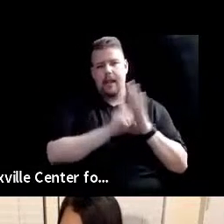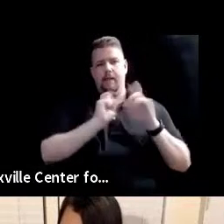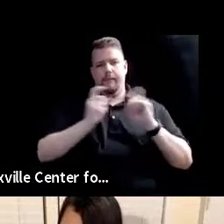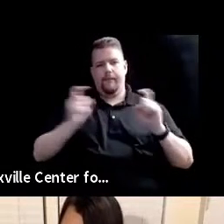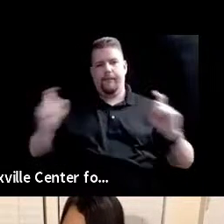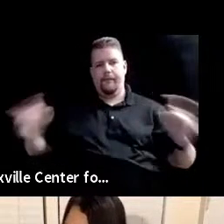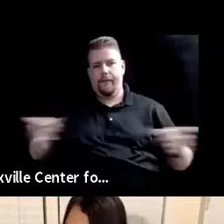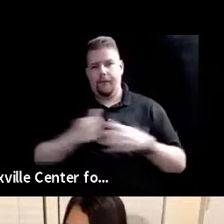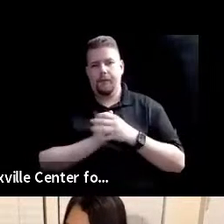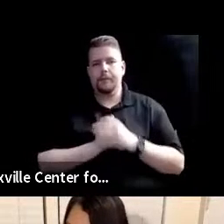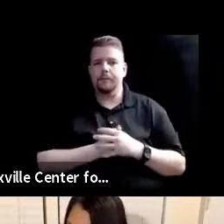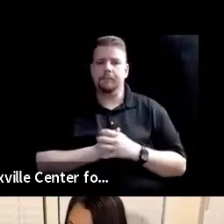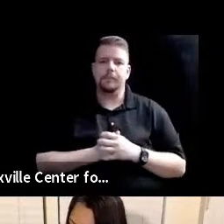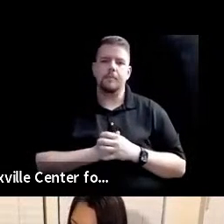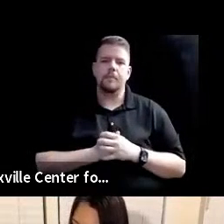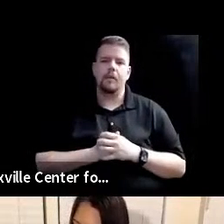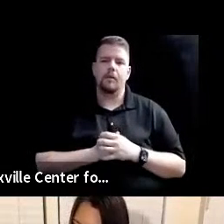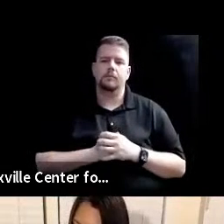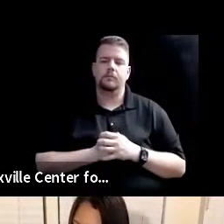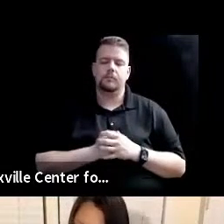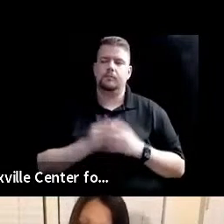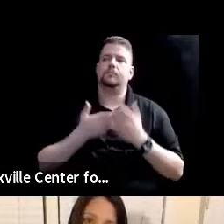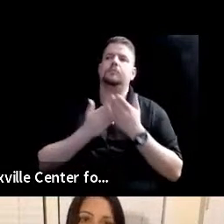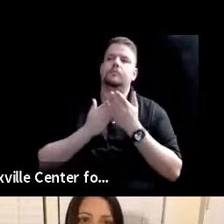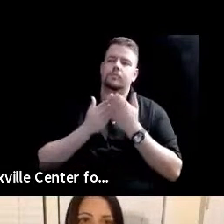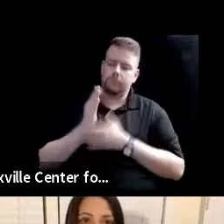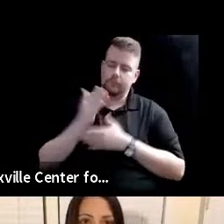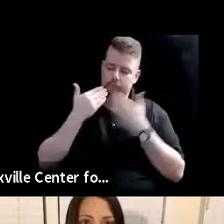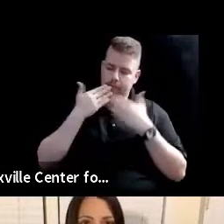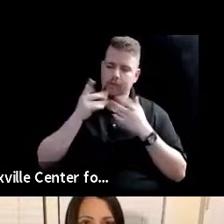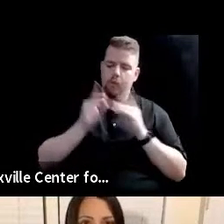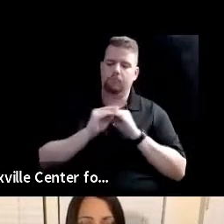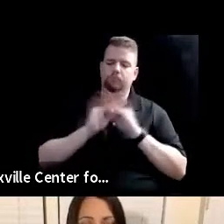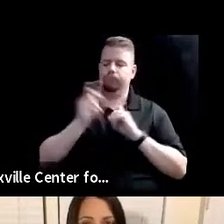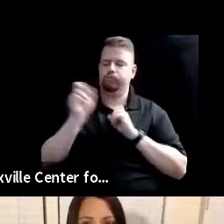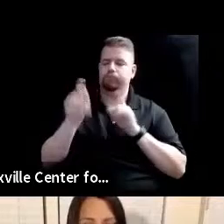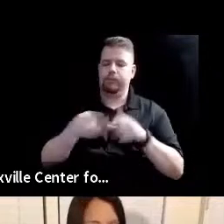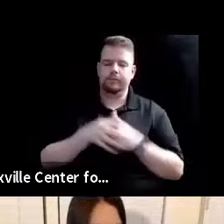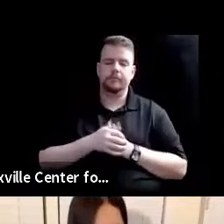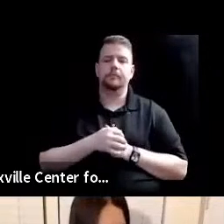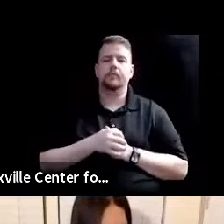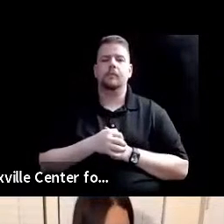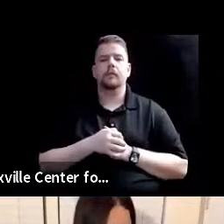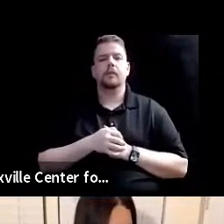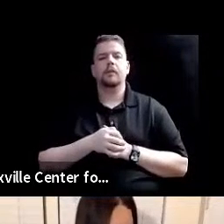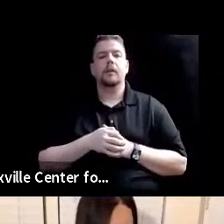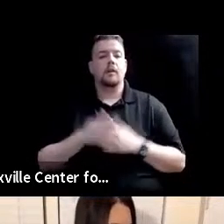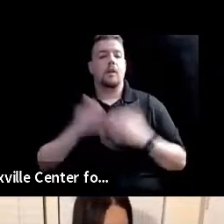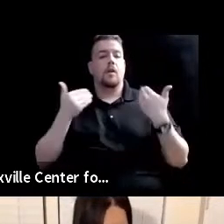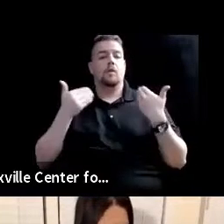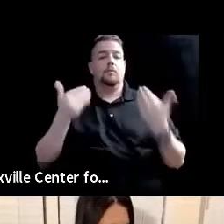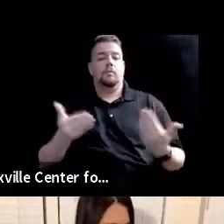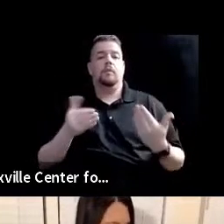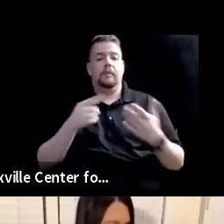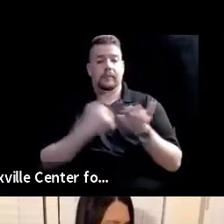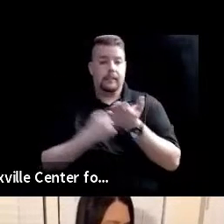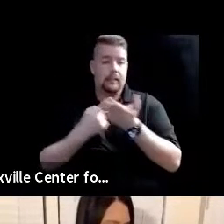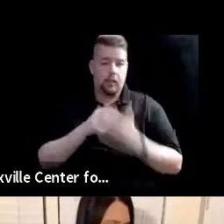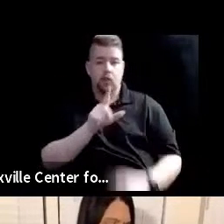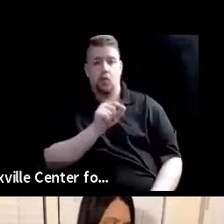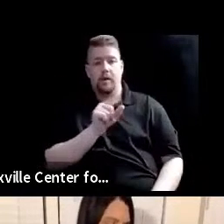Okay. All right. Thanks. Just wanted to ask that since I found it today. So moving on to discussion